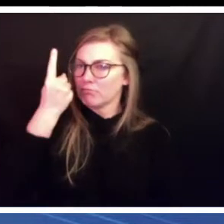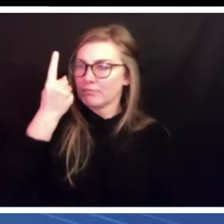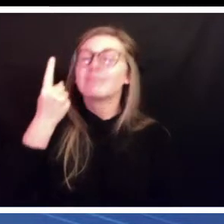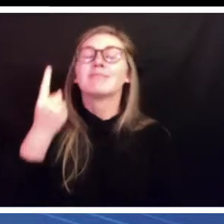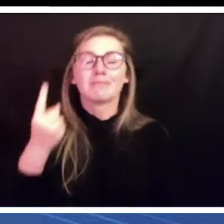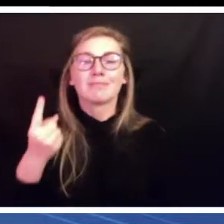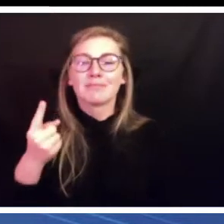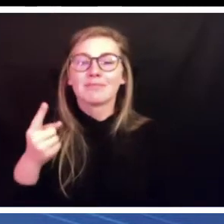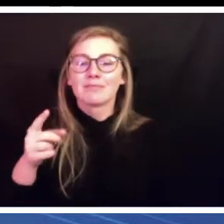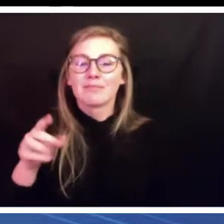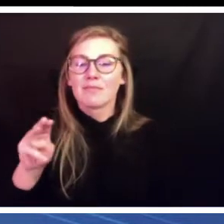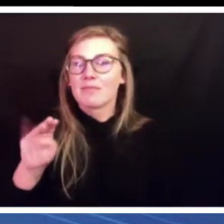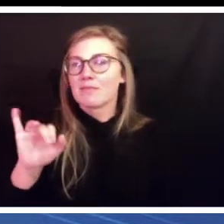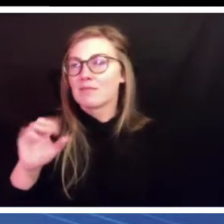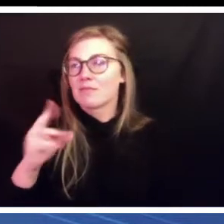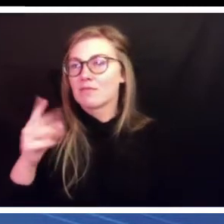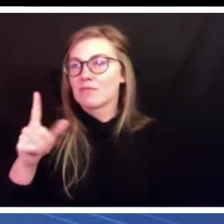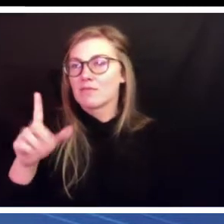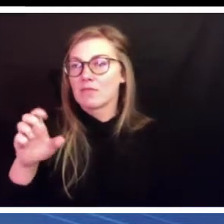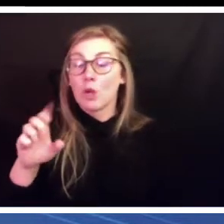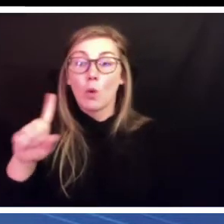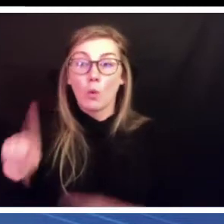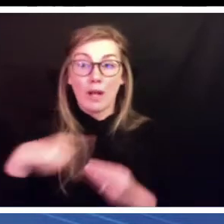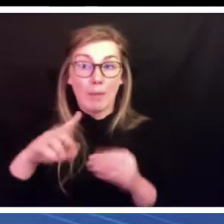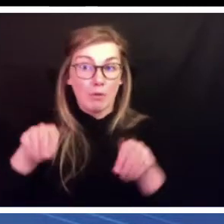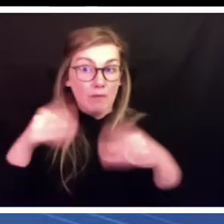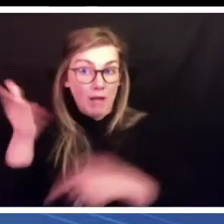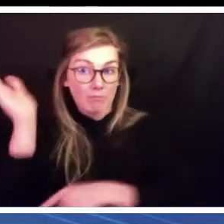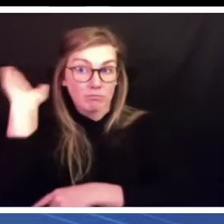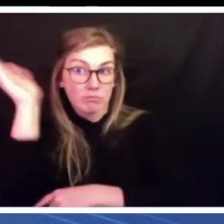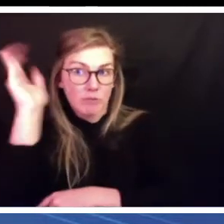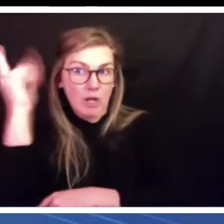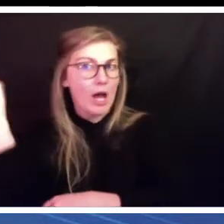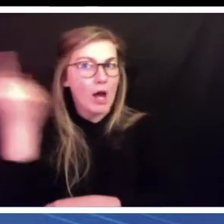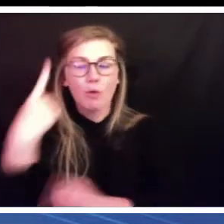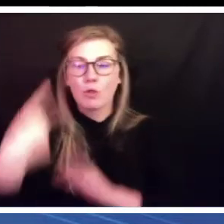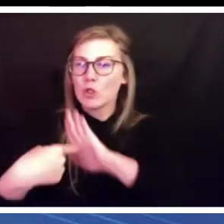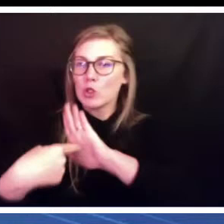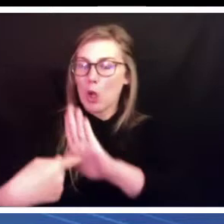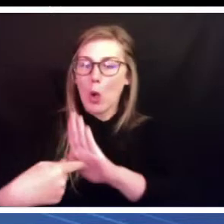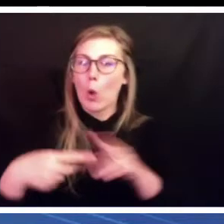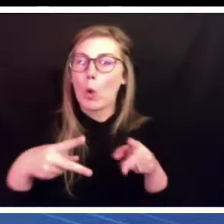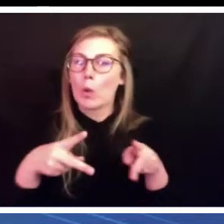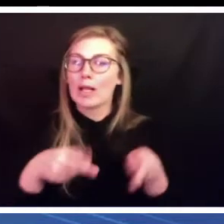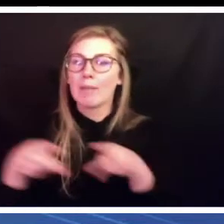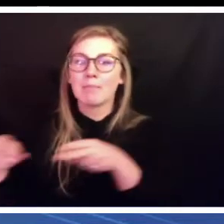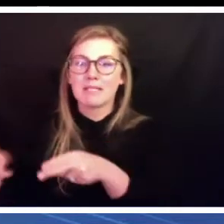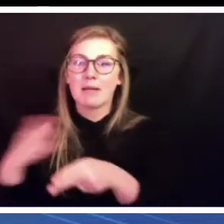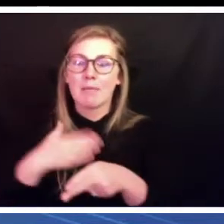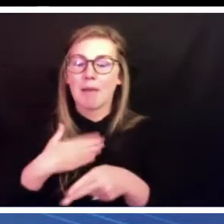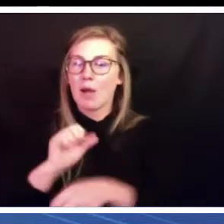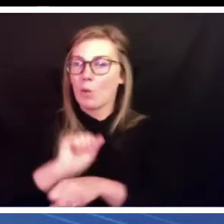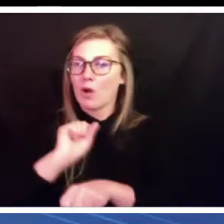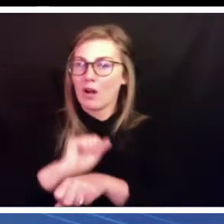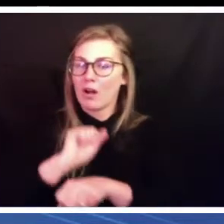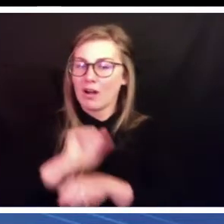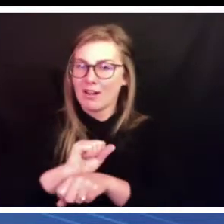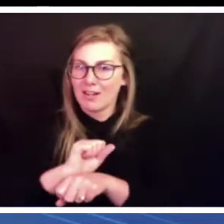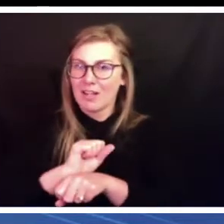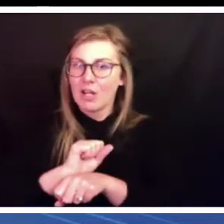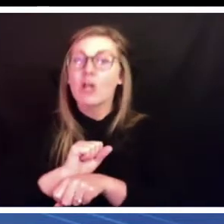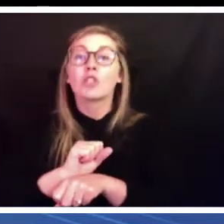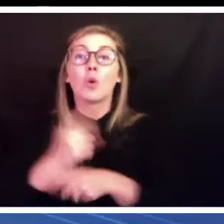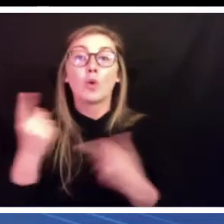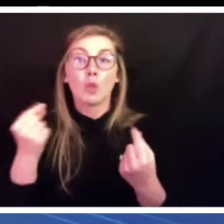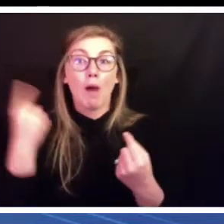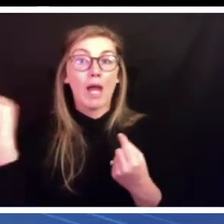of my work and as I explain to them what it is, again, they're able to assimilate this in a different way. And I say, please close your eyes and